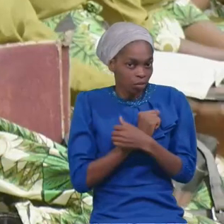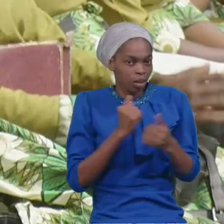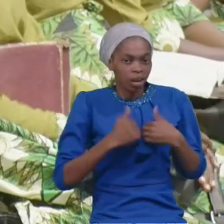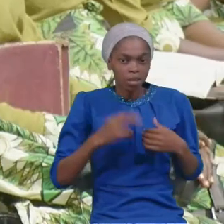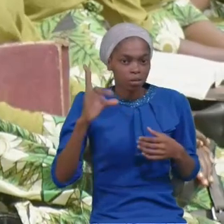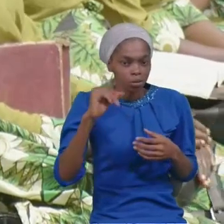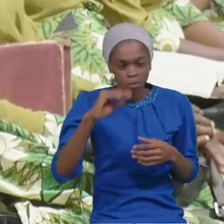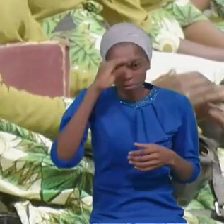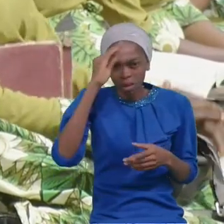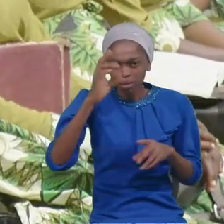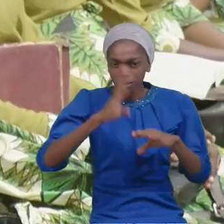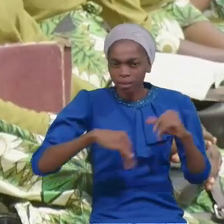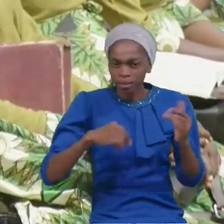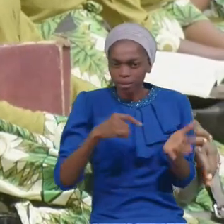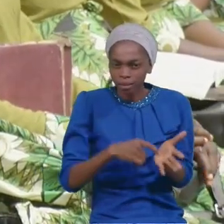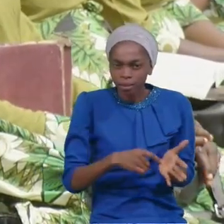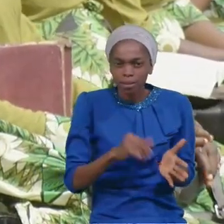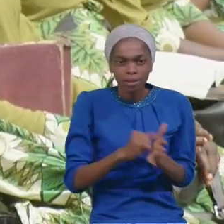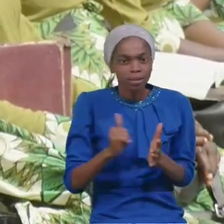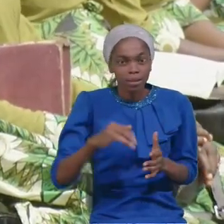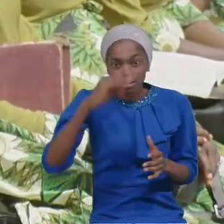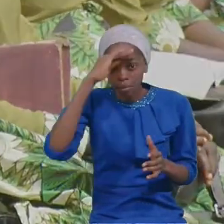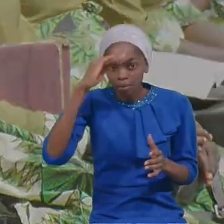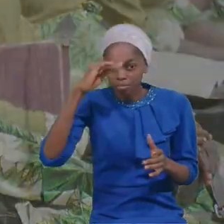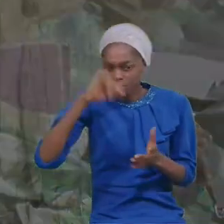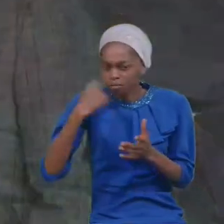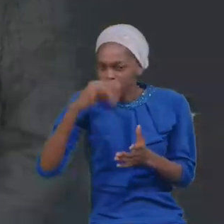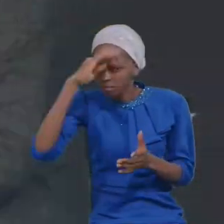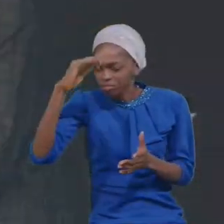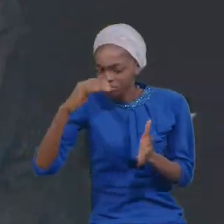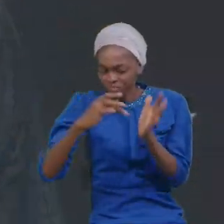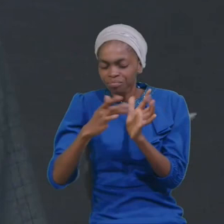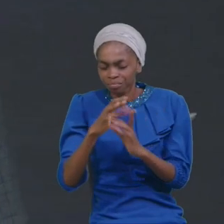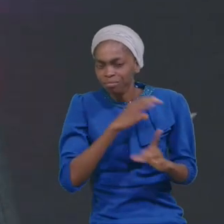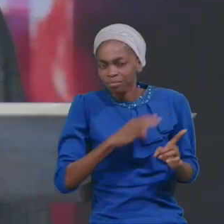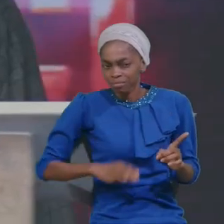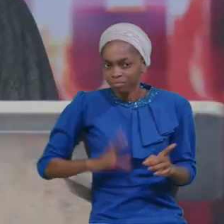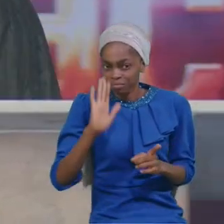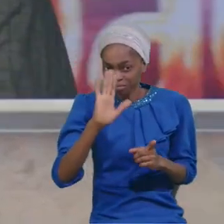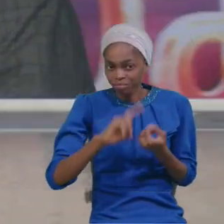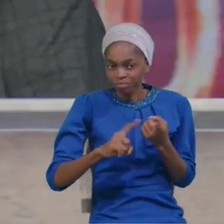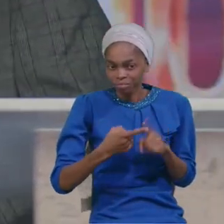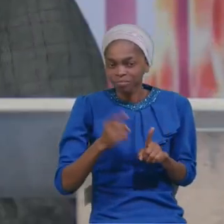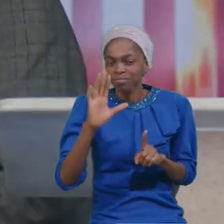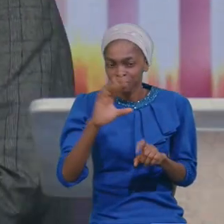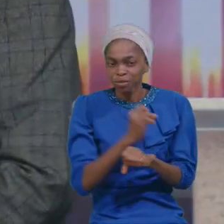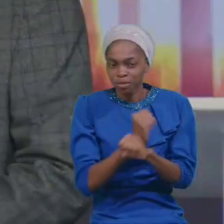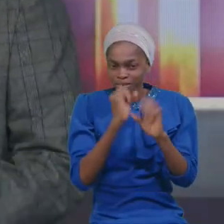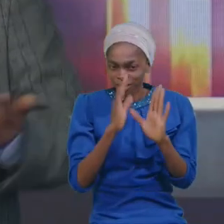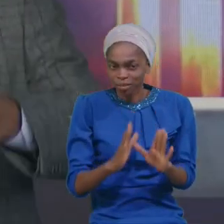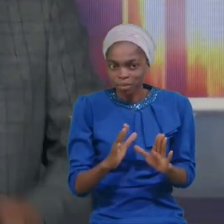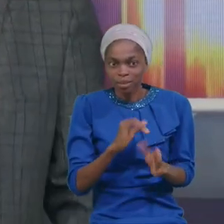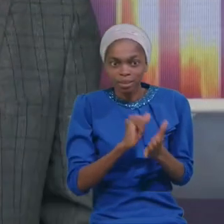your Savior, your Redeemer, that a man laid down his life for his